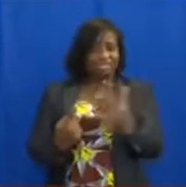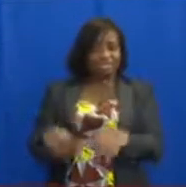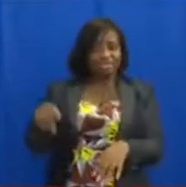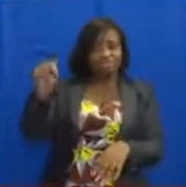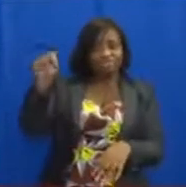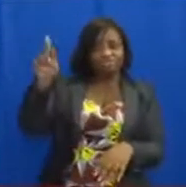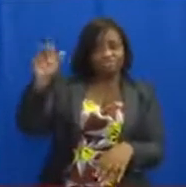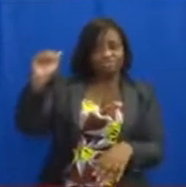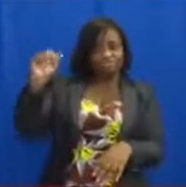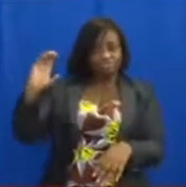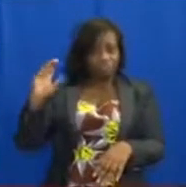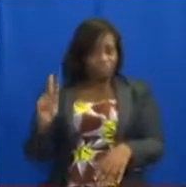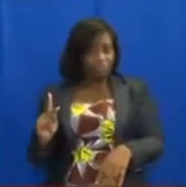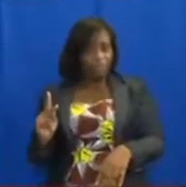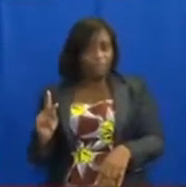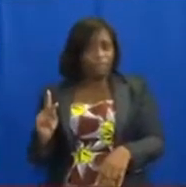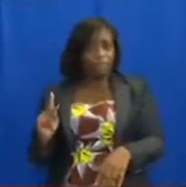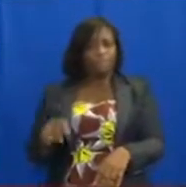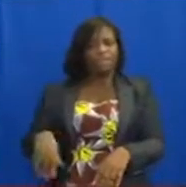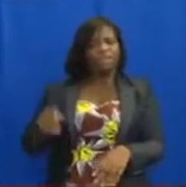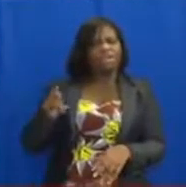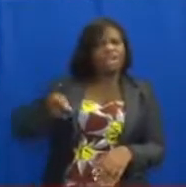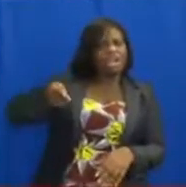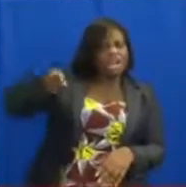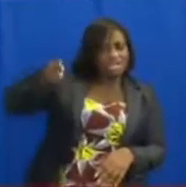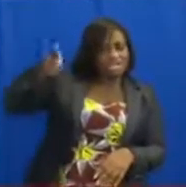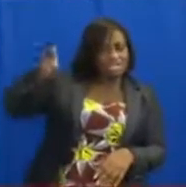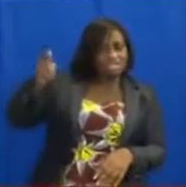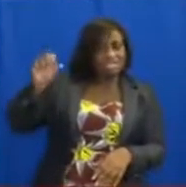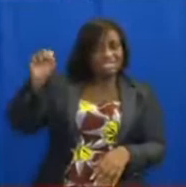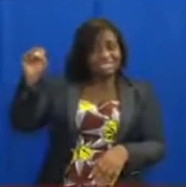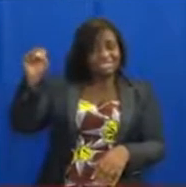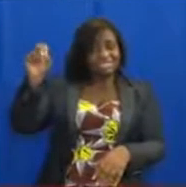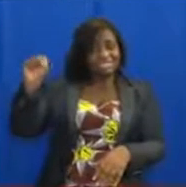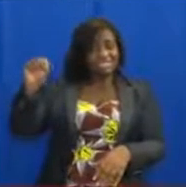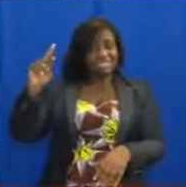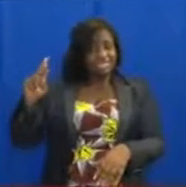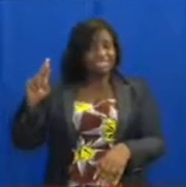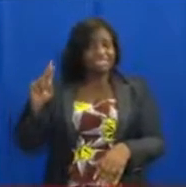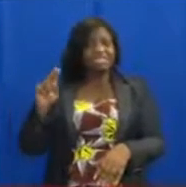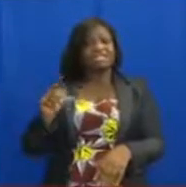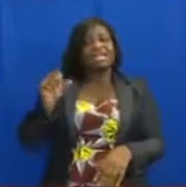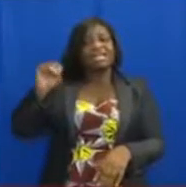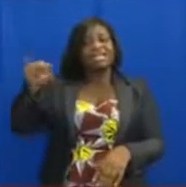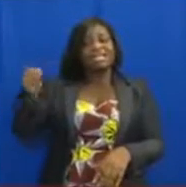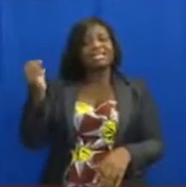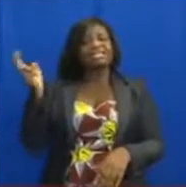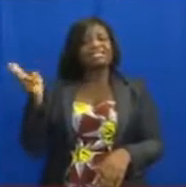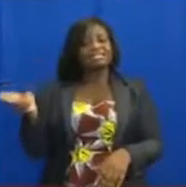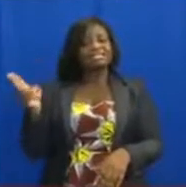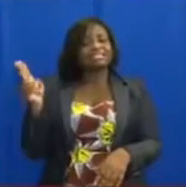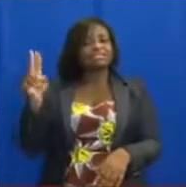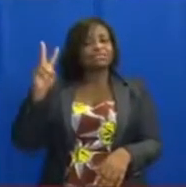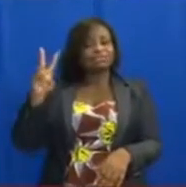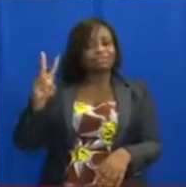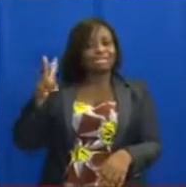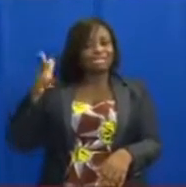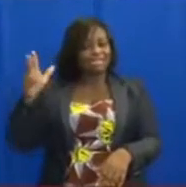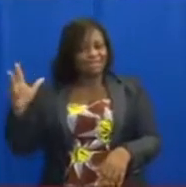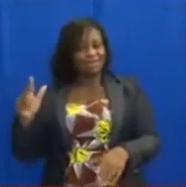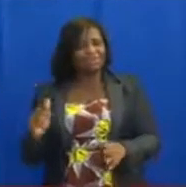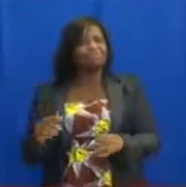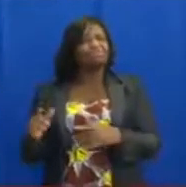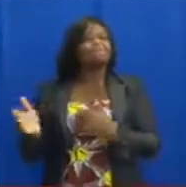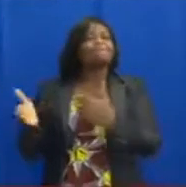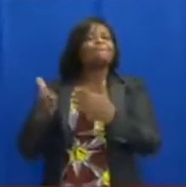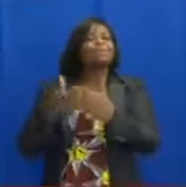academic calendar. Their seniors in SHS 2 and SHS 3 will, however, return to